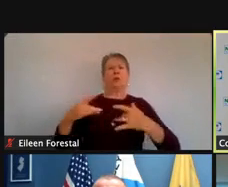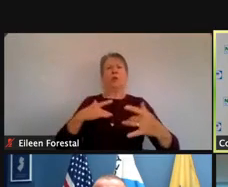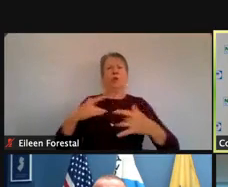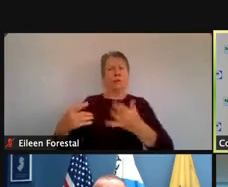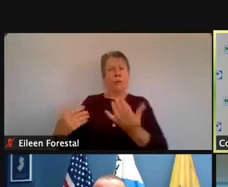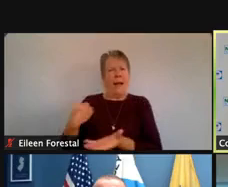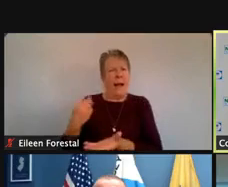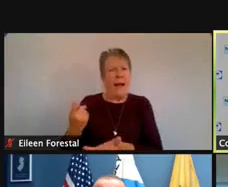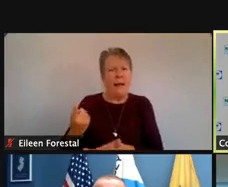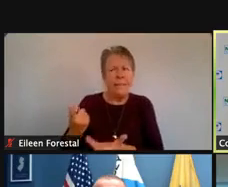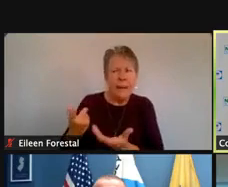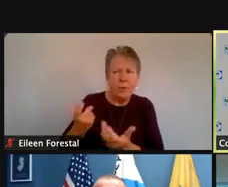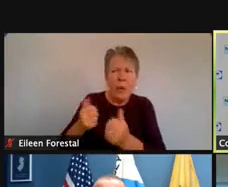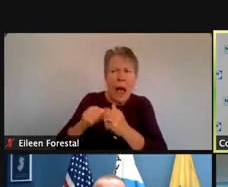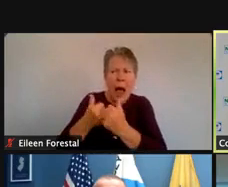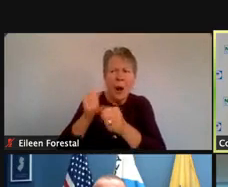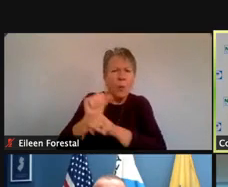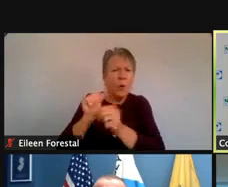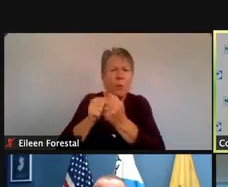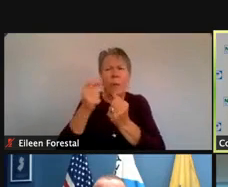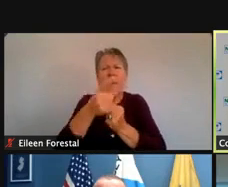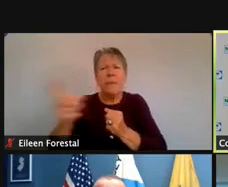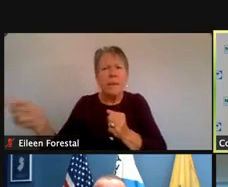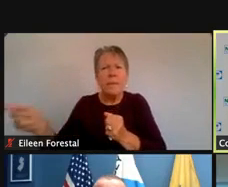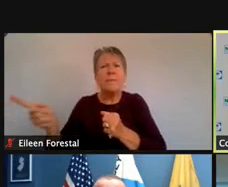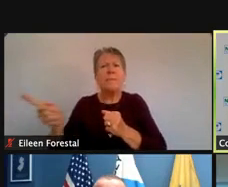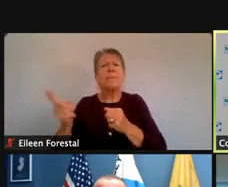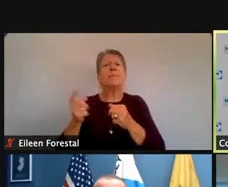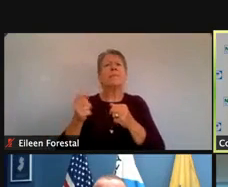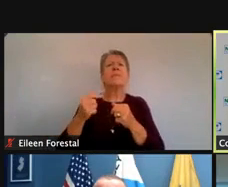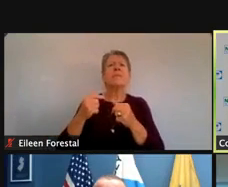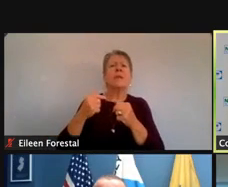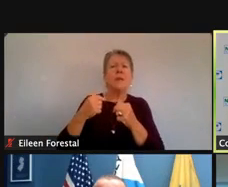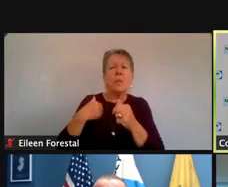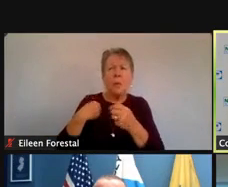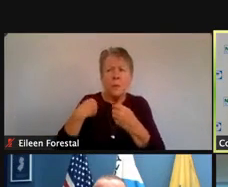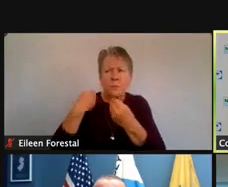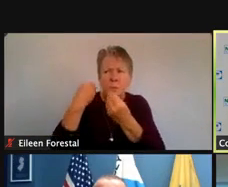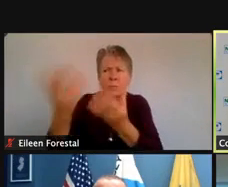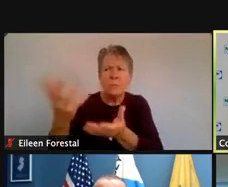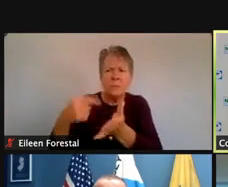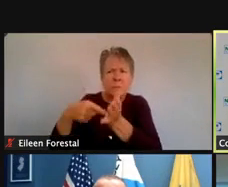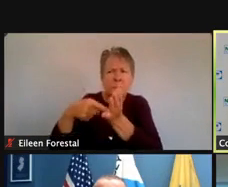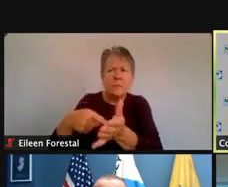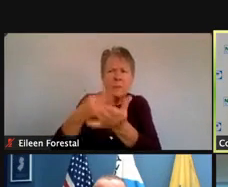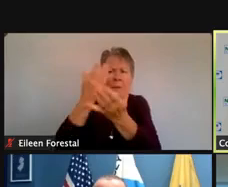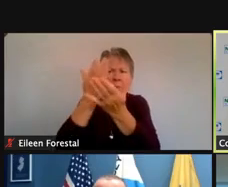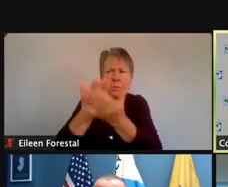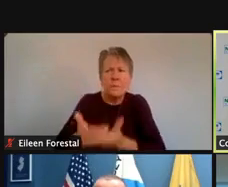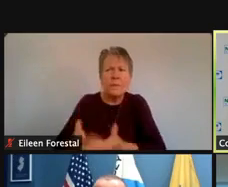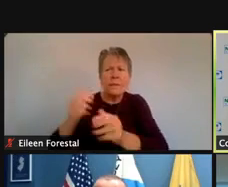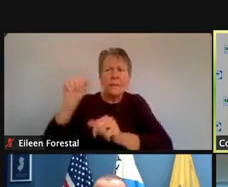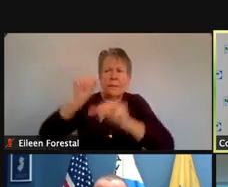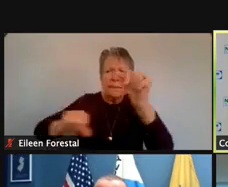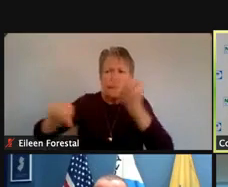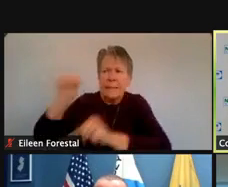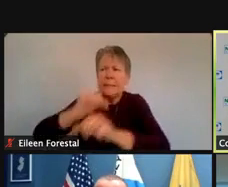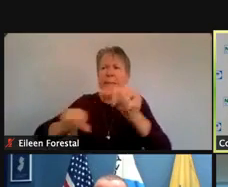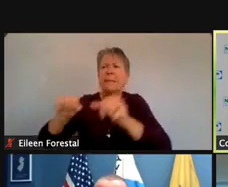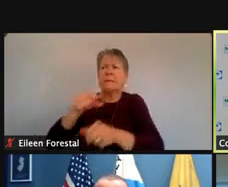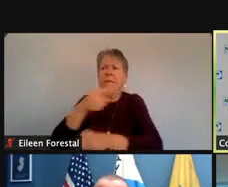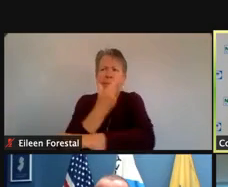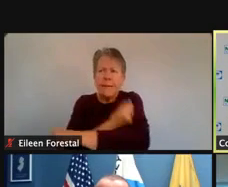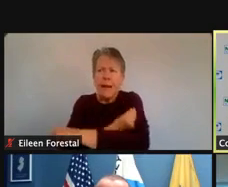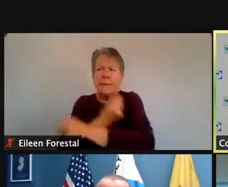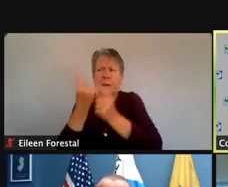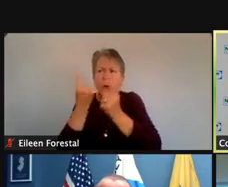sources. Messaging will be culturally appropriate and translated into multiple languages. In